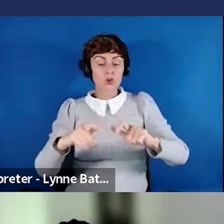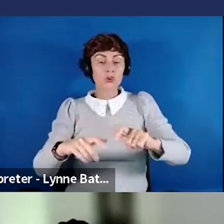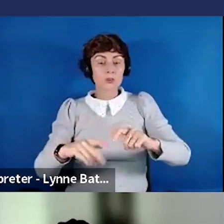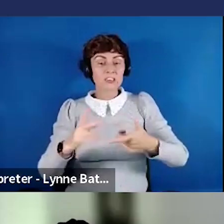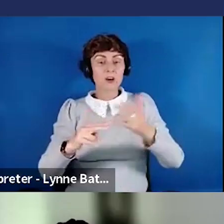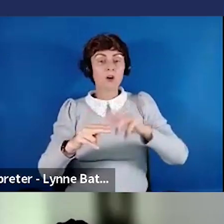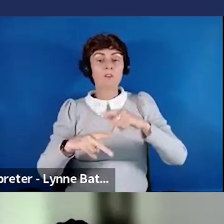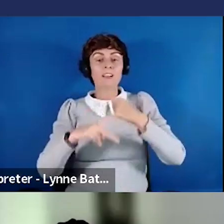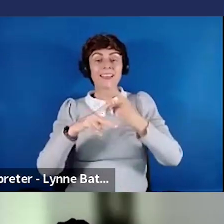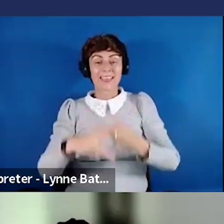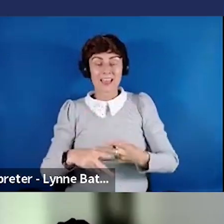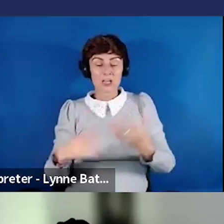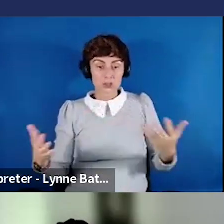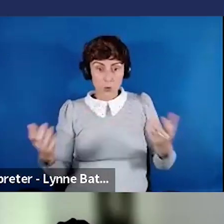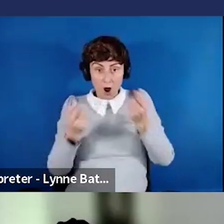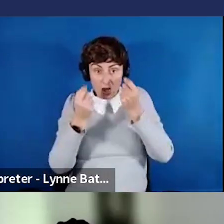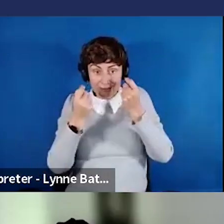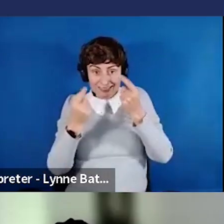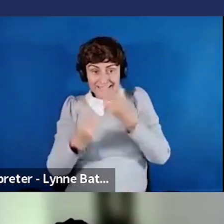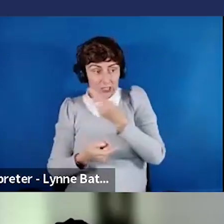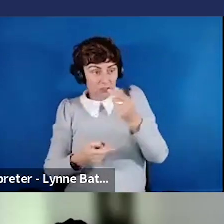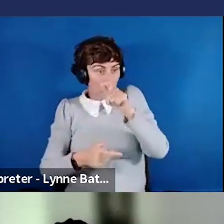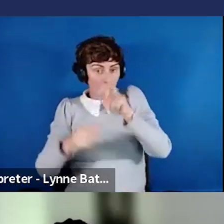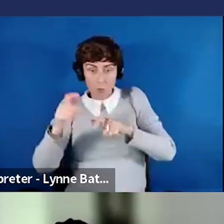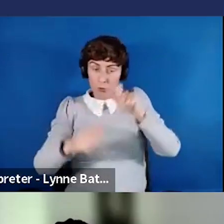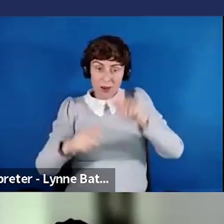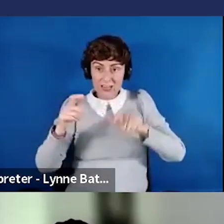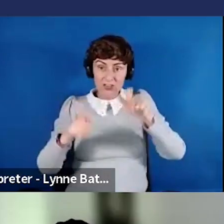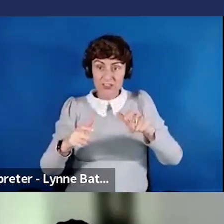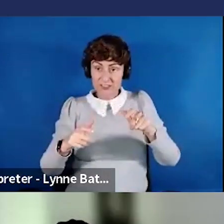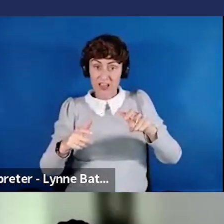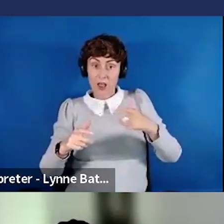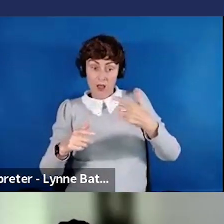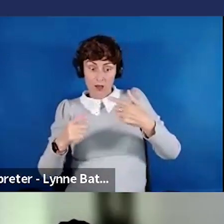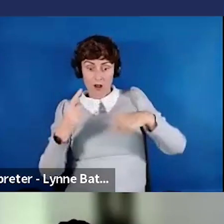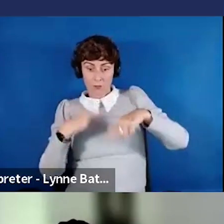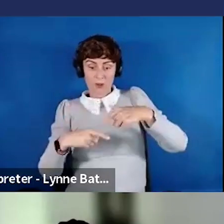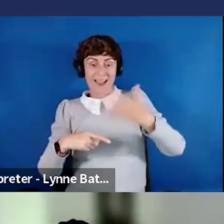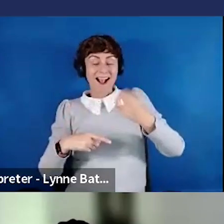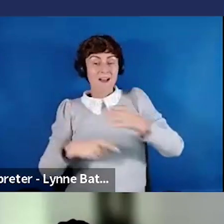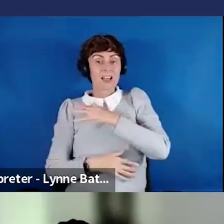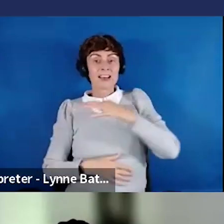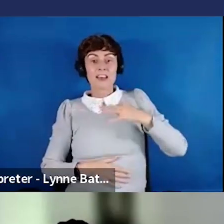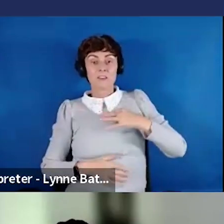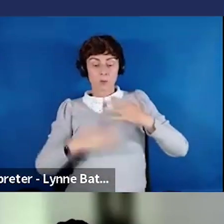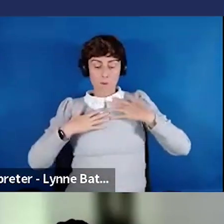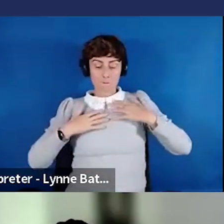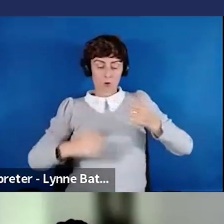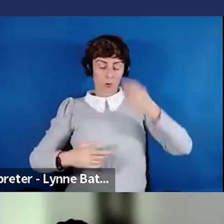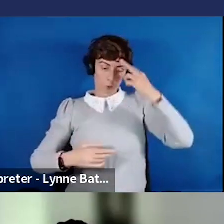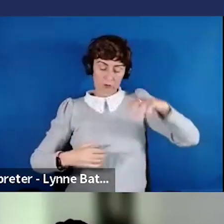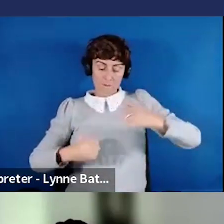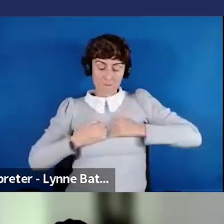understanding that, you know, there are a patient population. There's a clinic that runs in my service called My Body Back, and it's a specific clinic for people that have